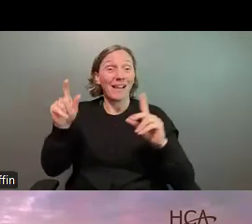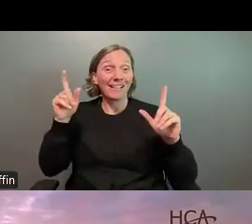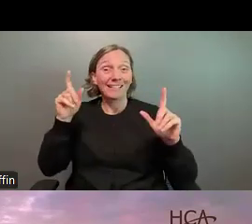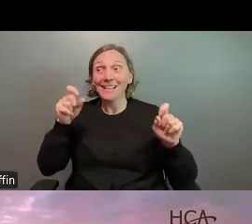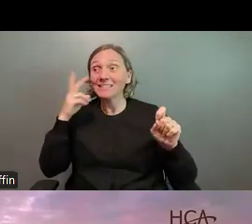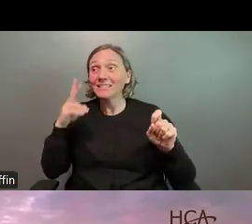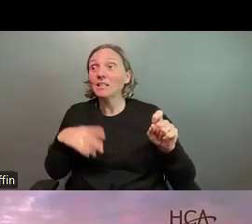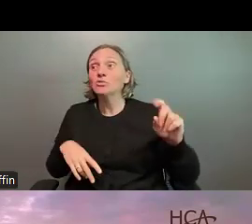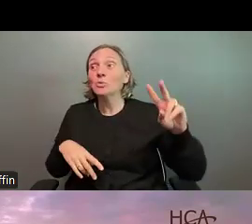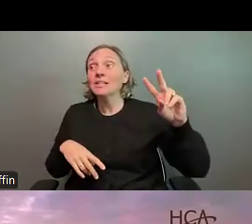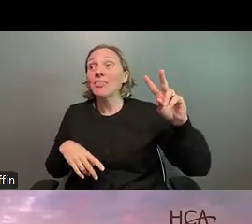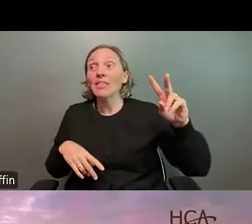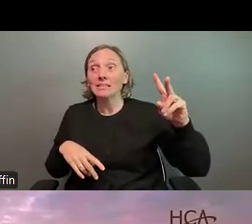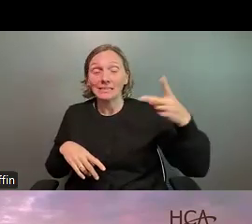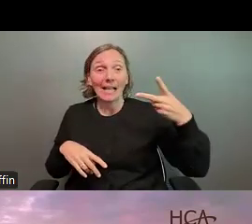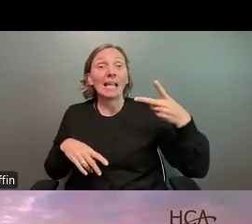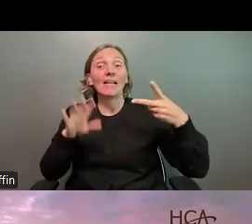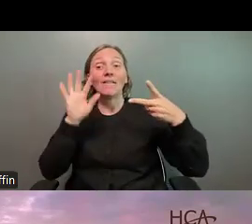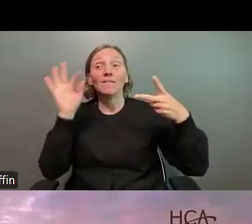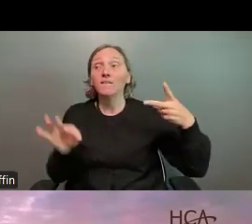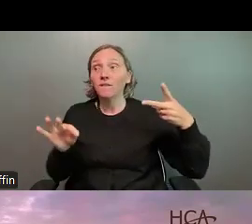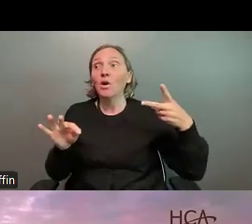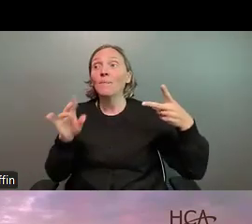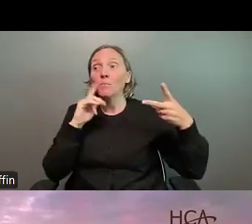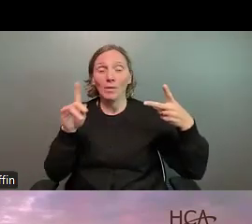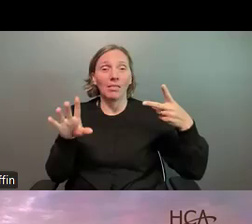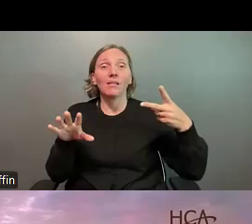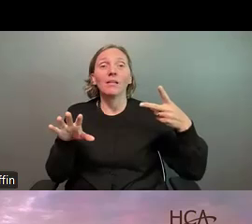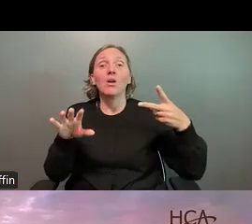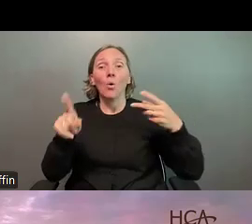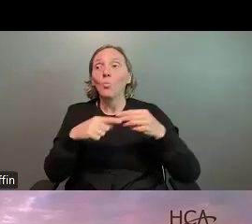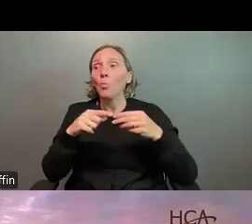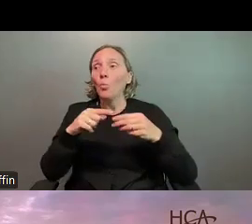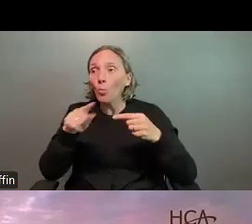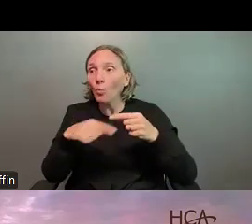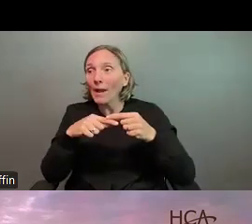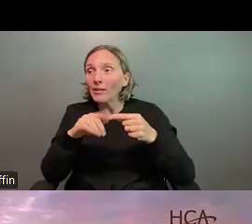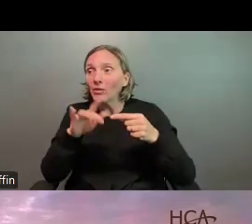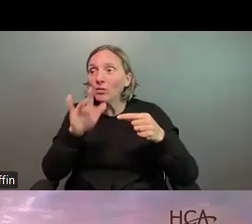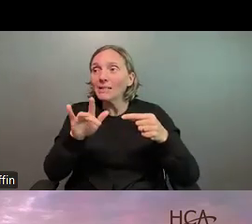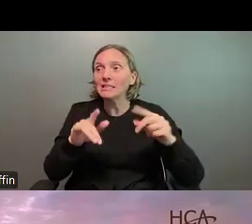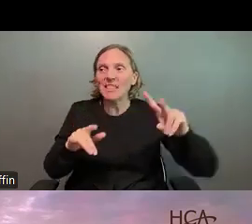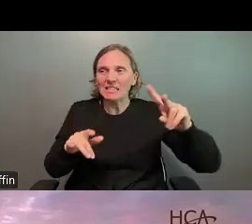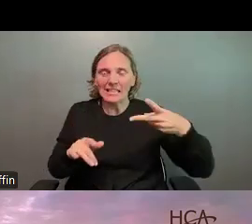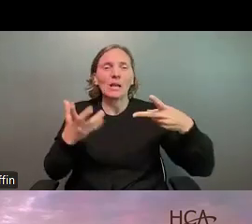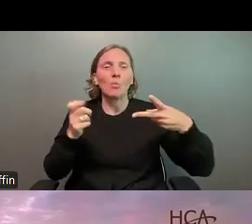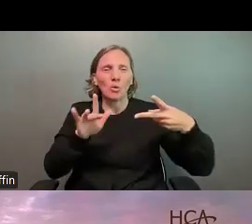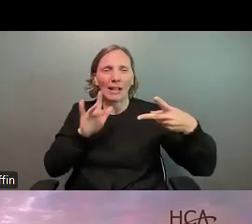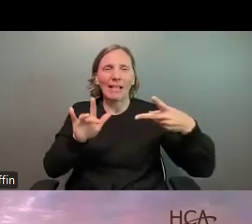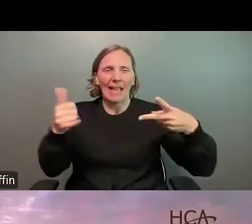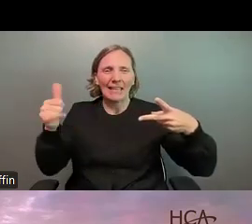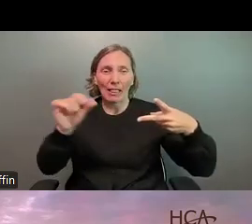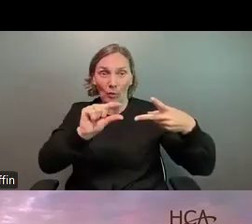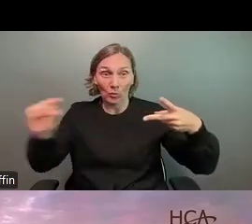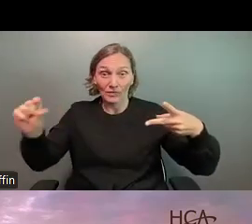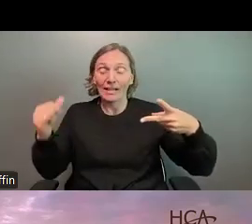second form that pops up when you use the little caret under Apple Health Medicaid forms. And then also just want to highlight on our